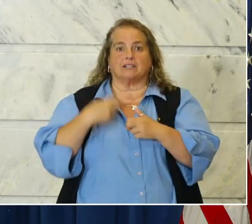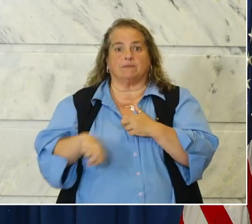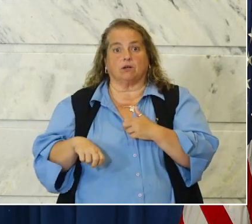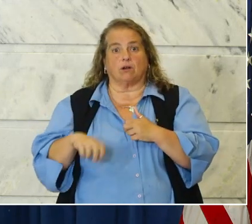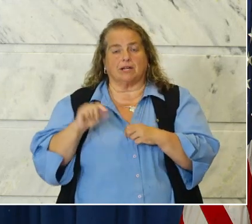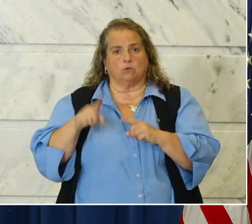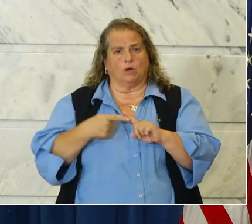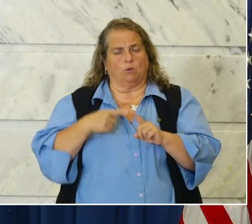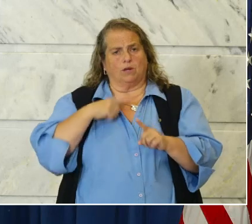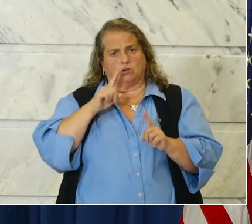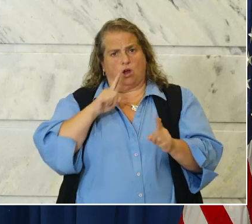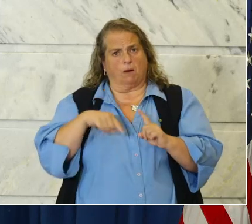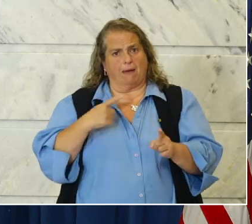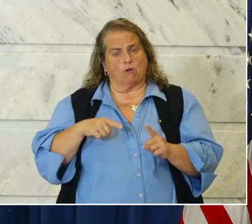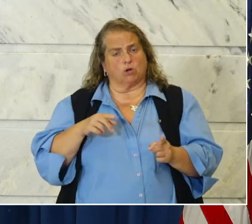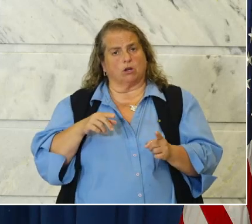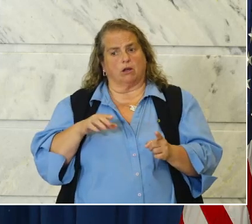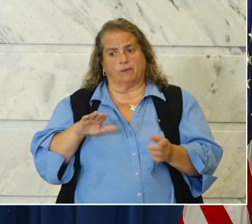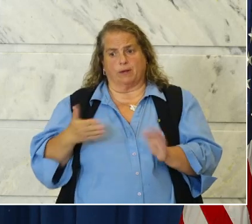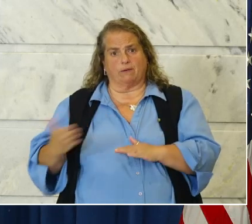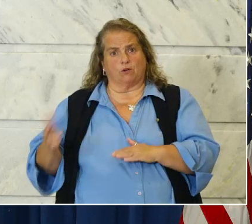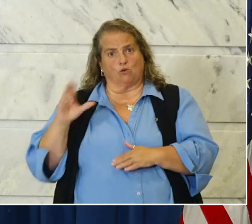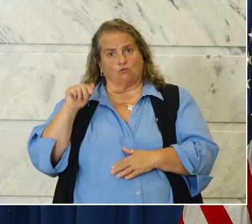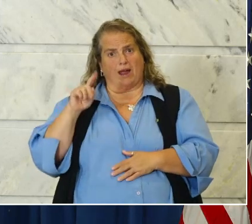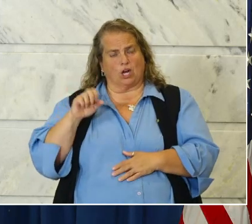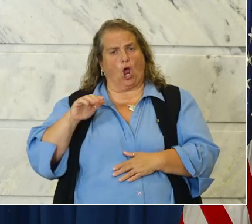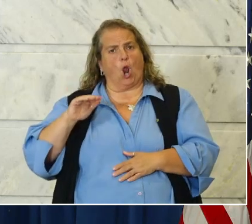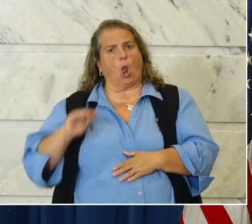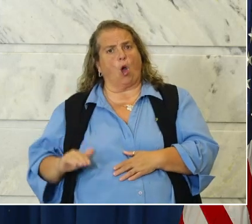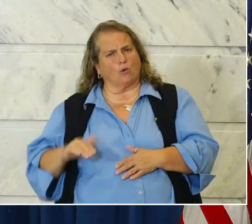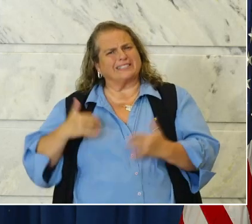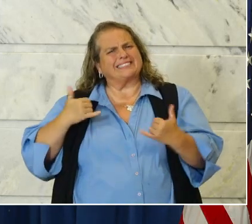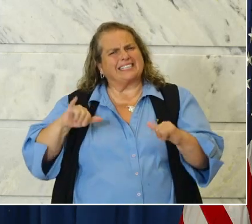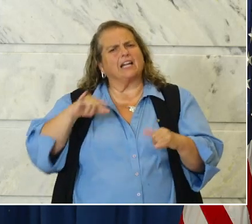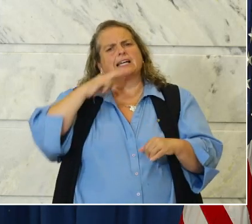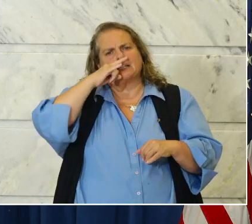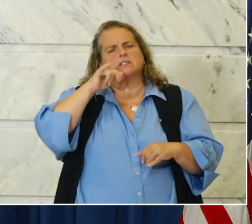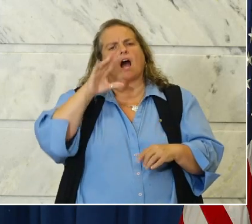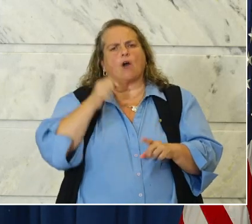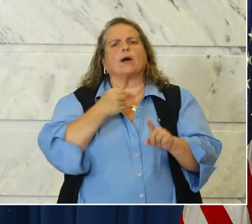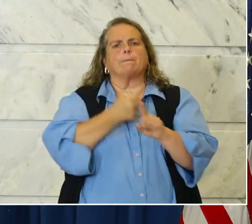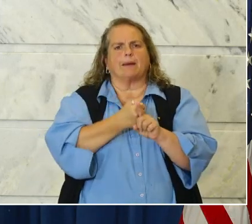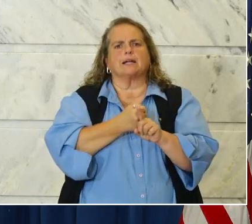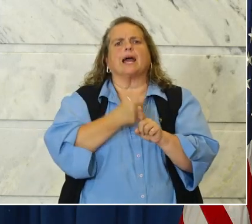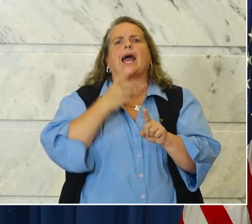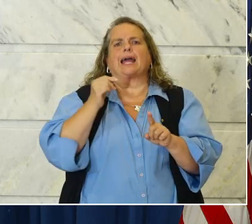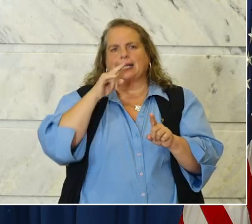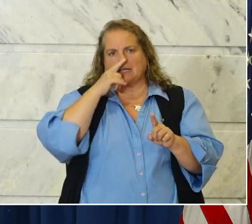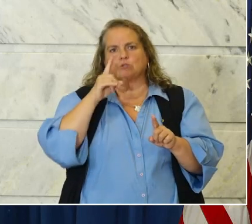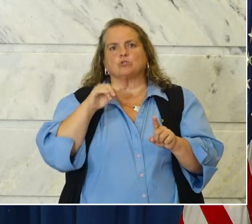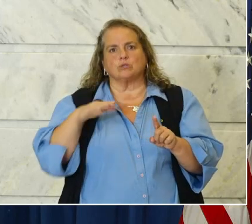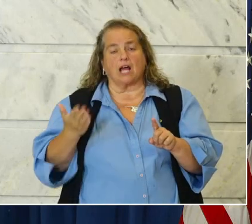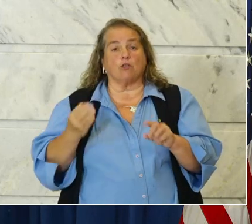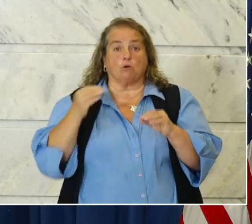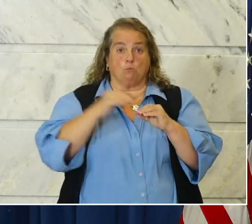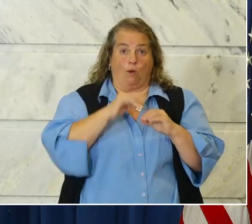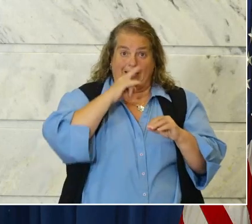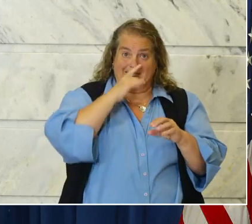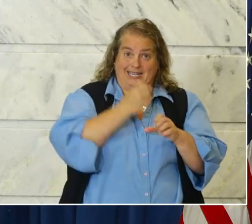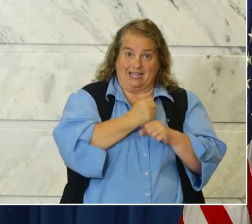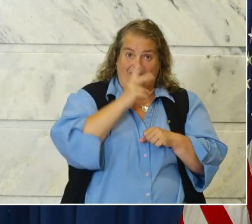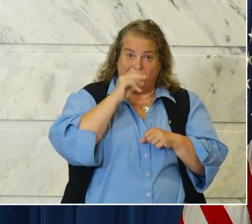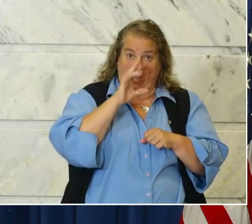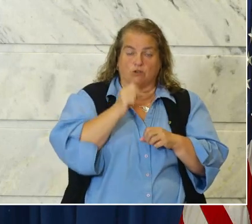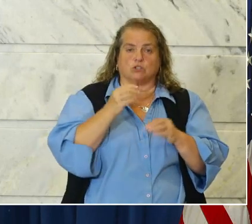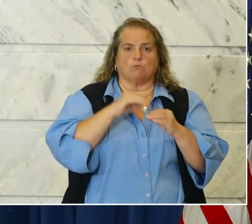about a mortality rate being low, there's still kids that are impacted, and the more kids that get the virus, that means the more kids